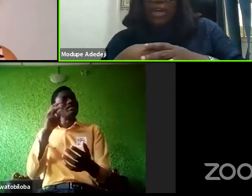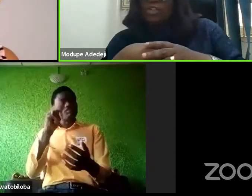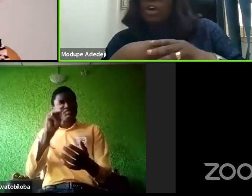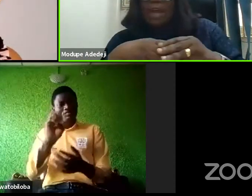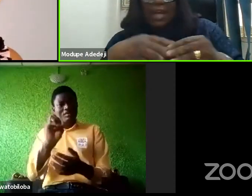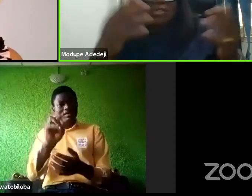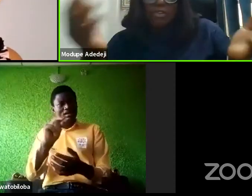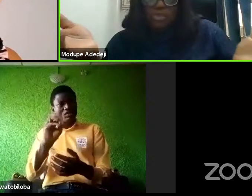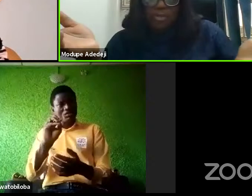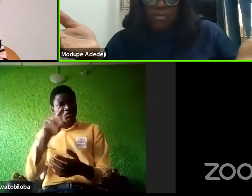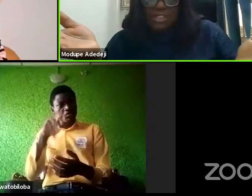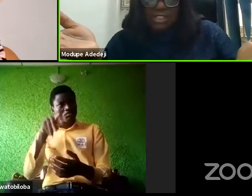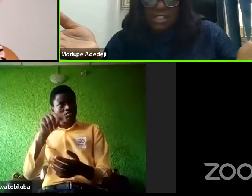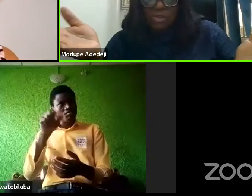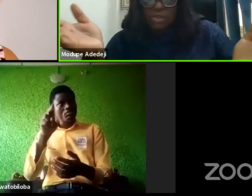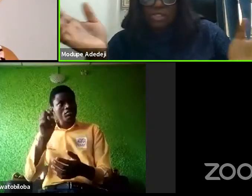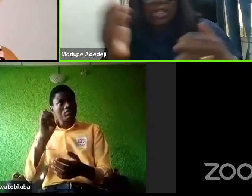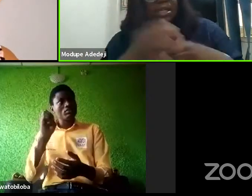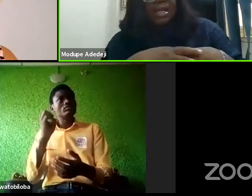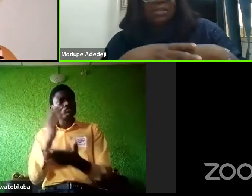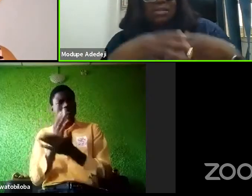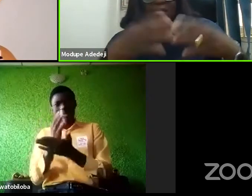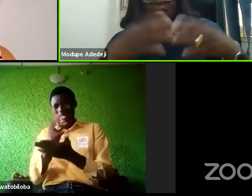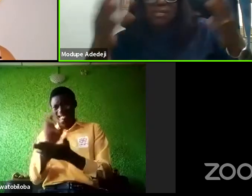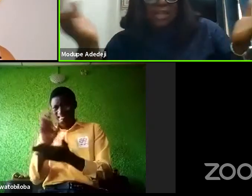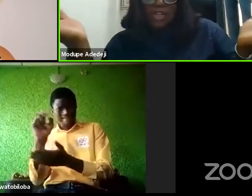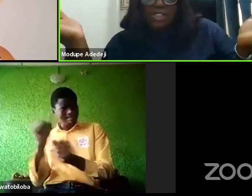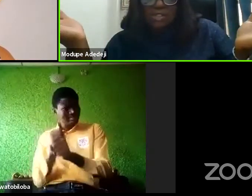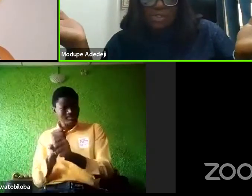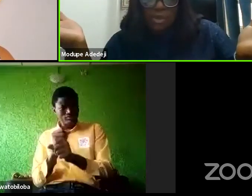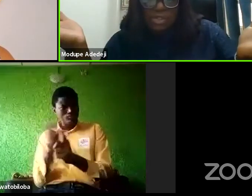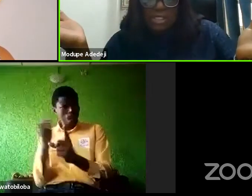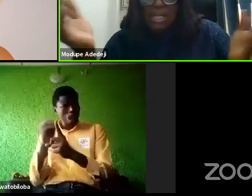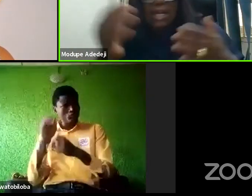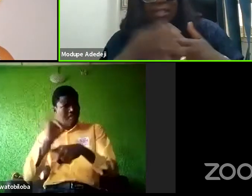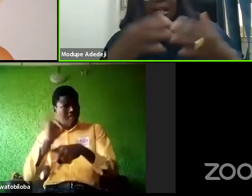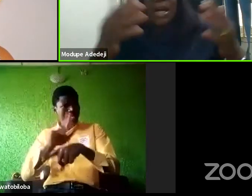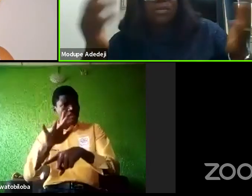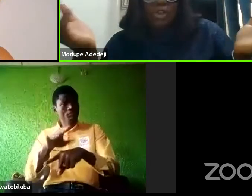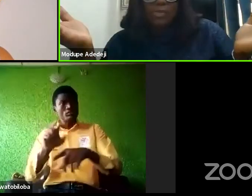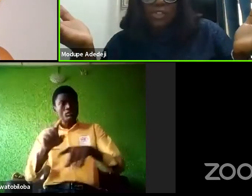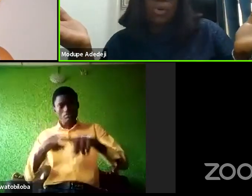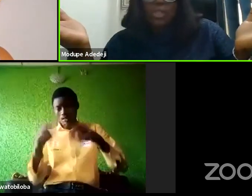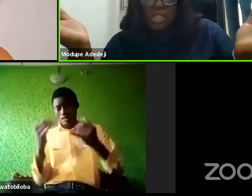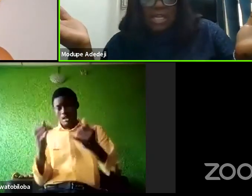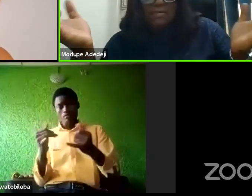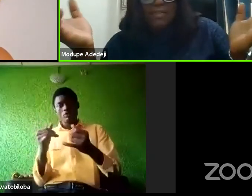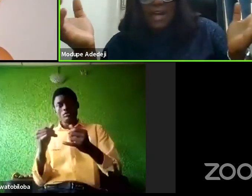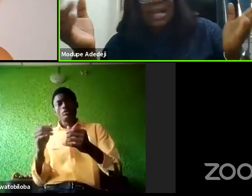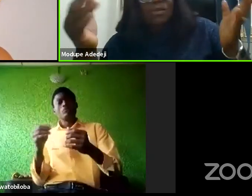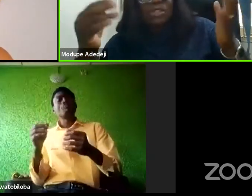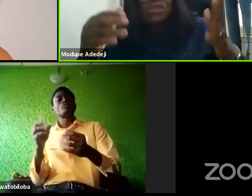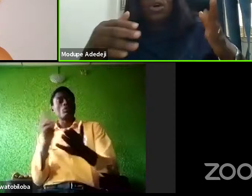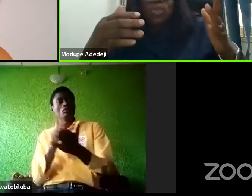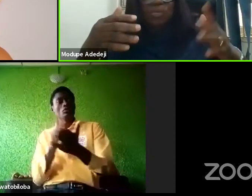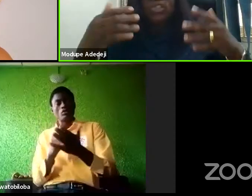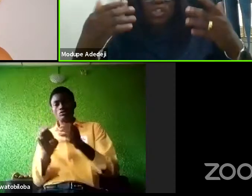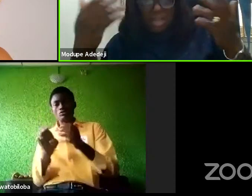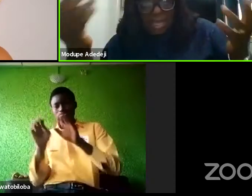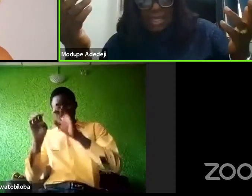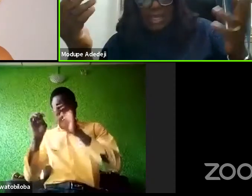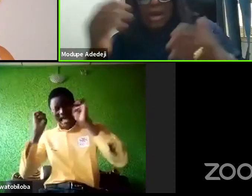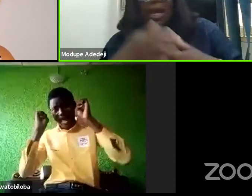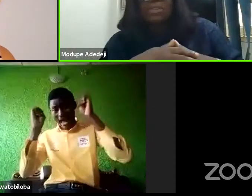by virtue of asking for some investigations, and I'll just see the results, and then I'll just be shocked. In fact, I will still want to